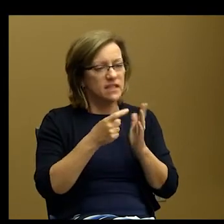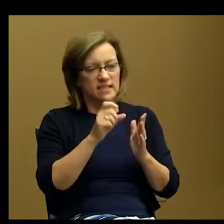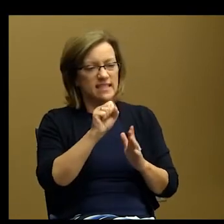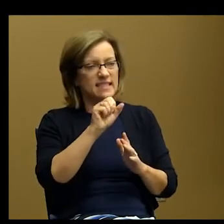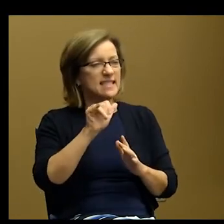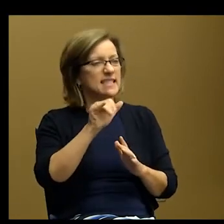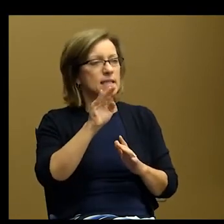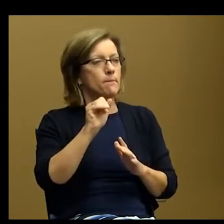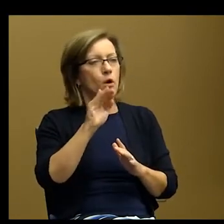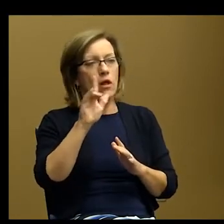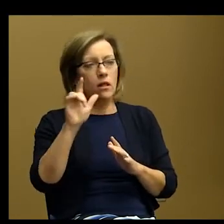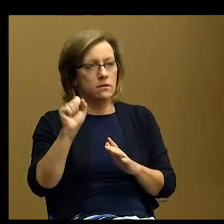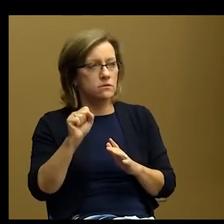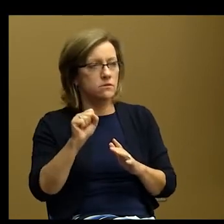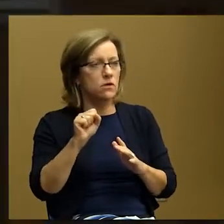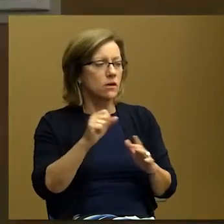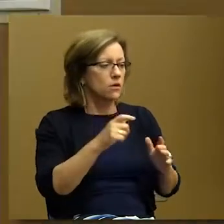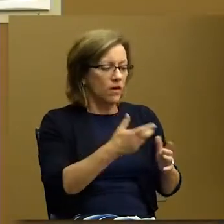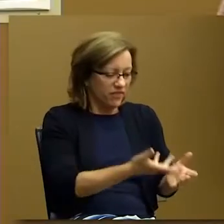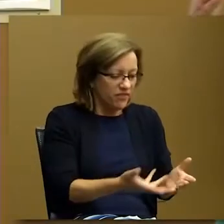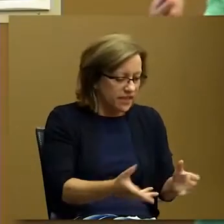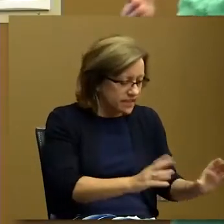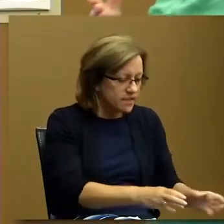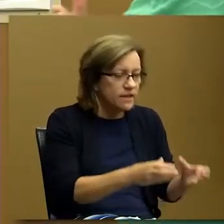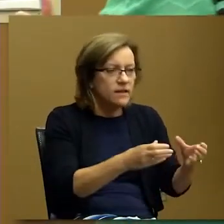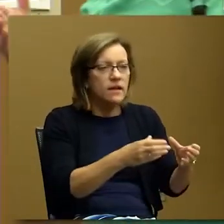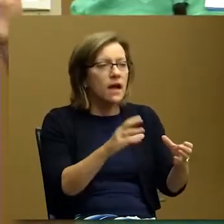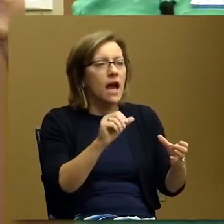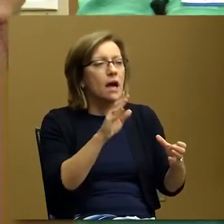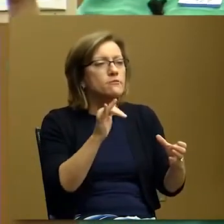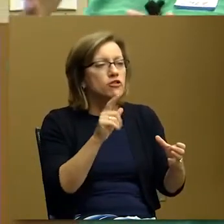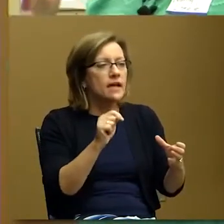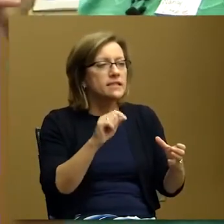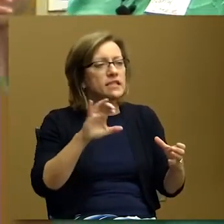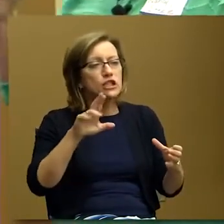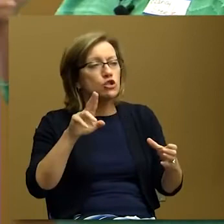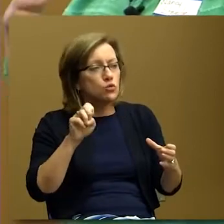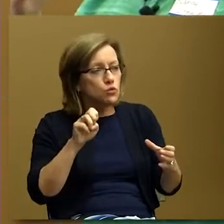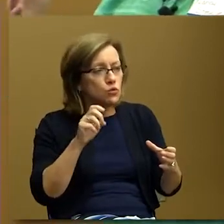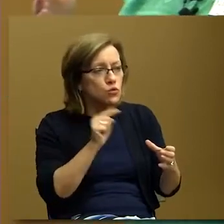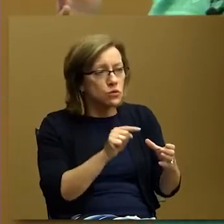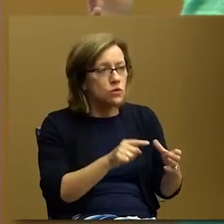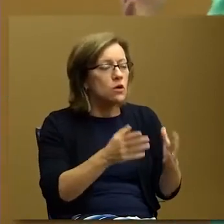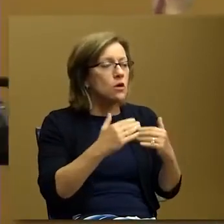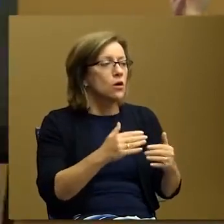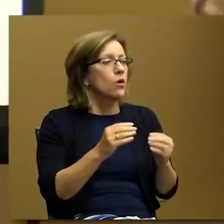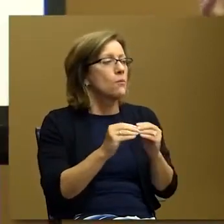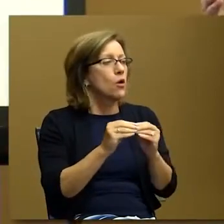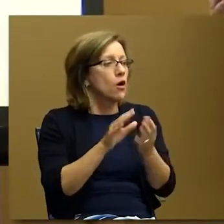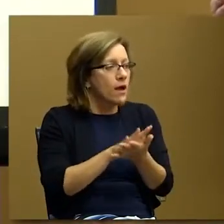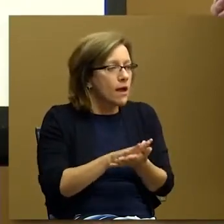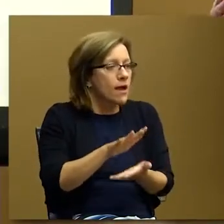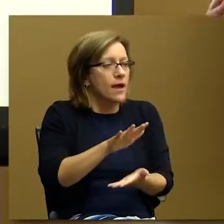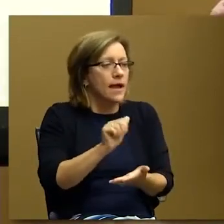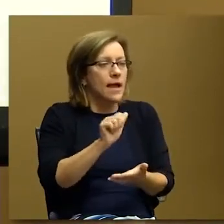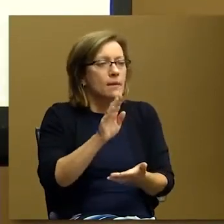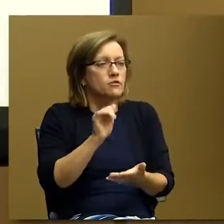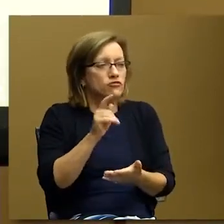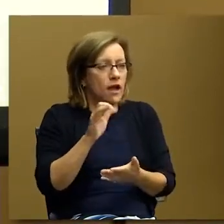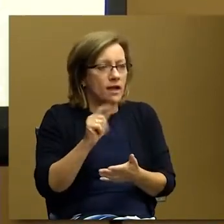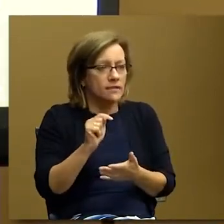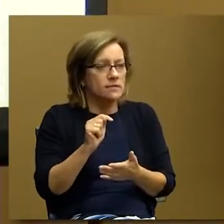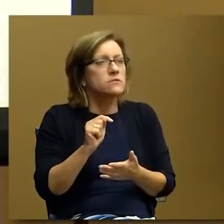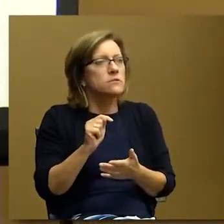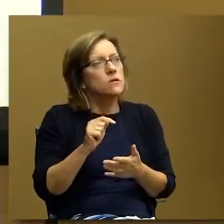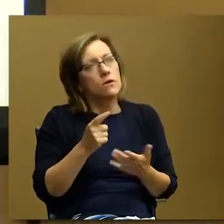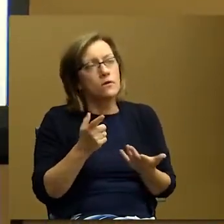you get into object cues or that kind of thing. Then you get into more abstract symbols, or